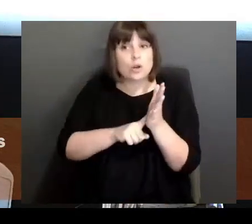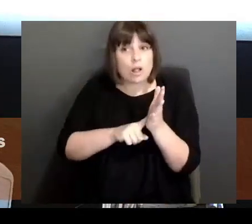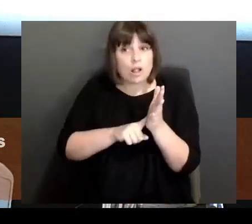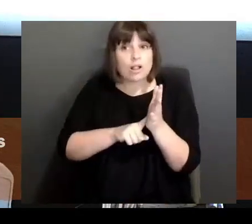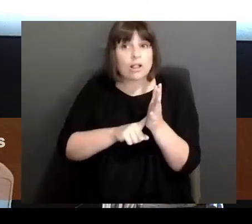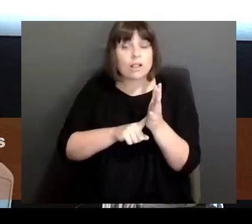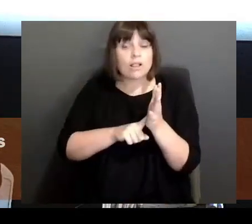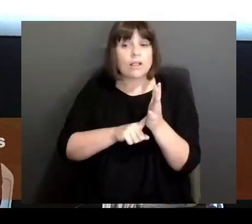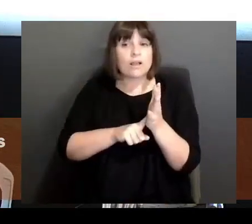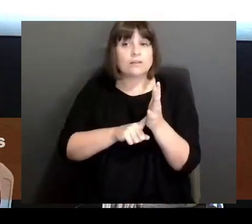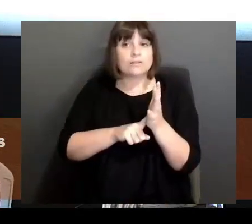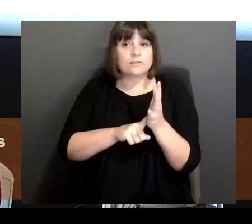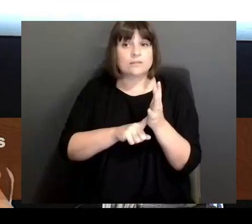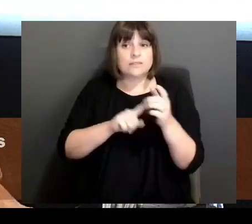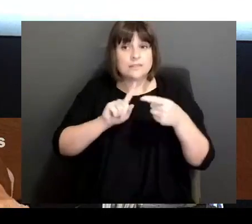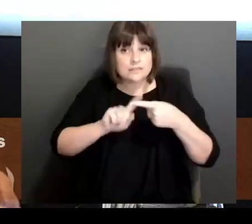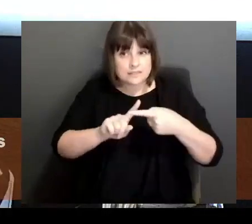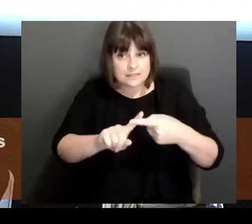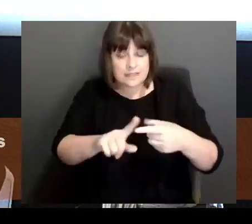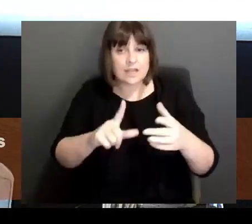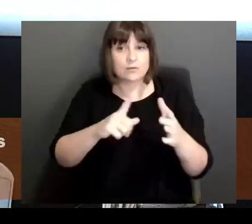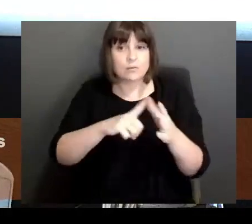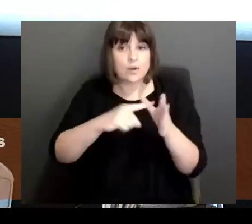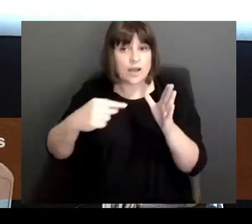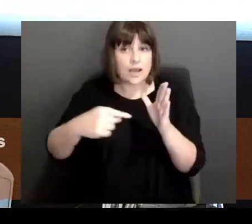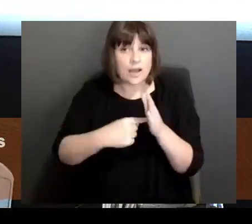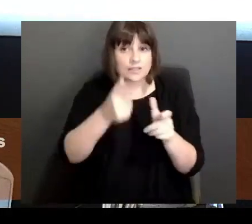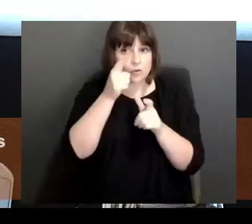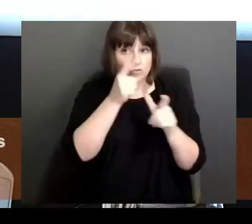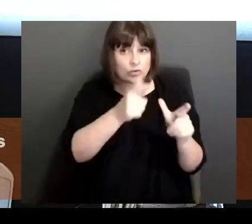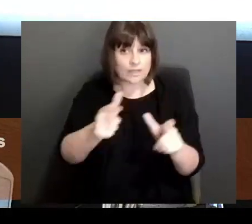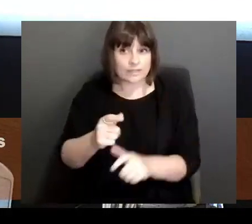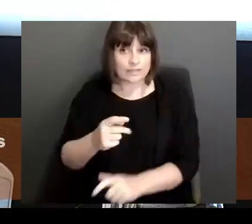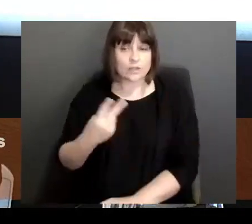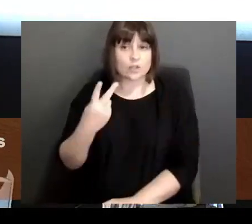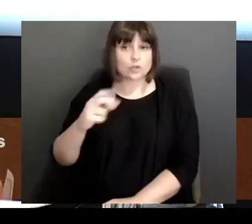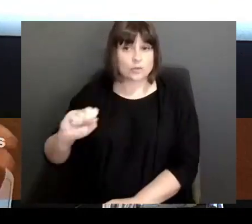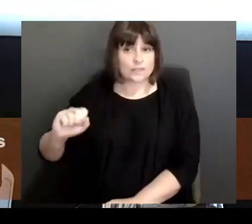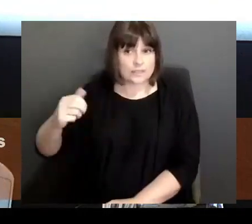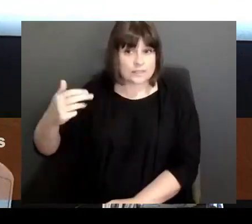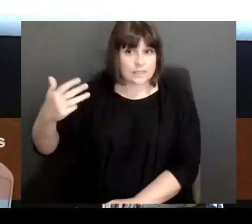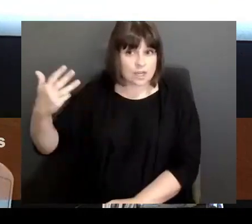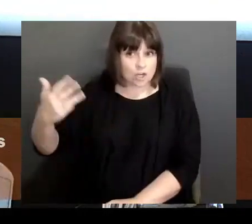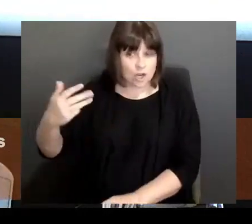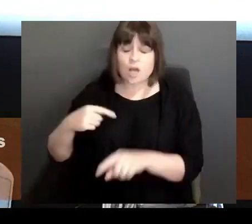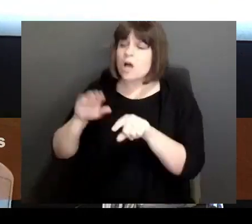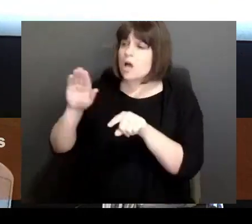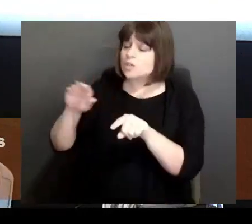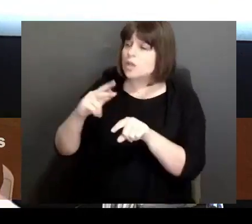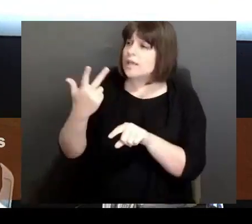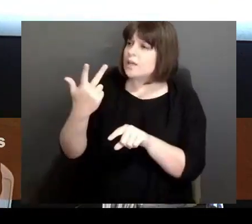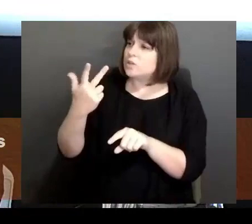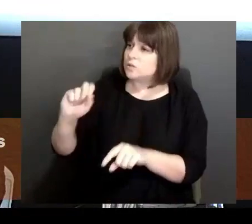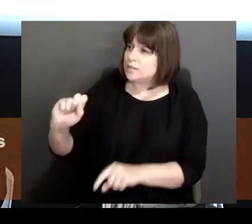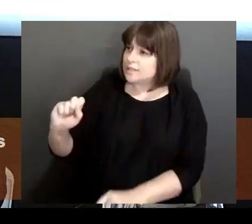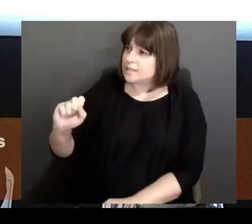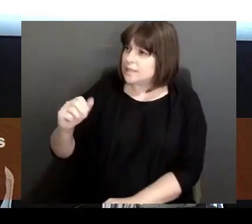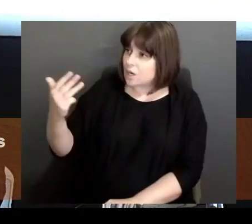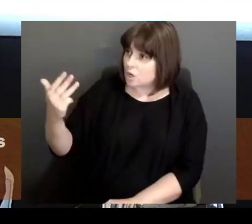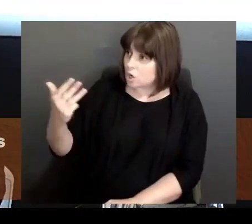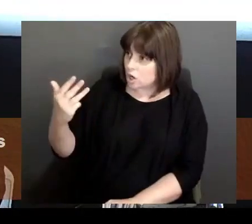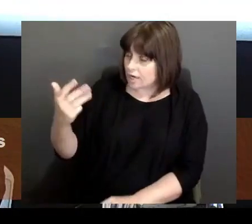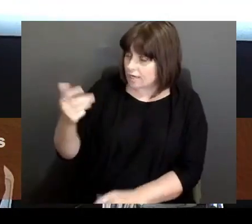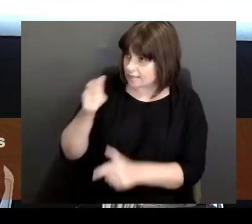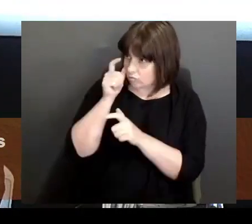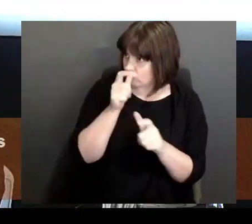of 2019. And that 2019 those 2019 regulations provide